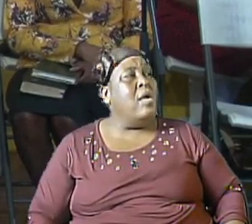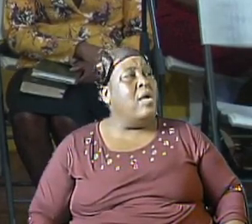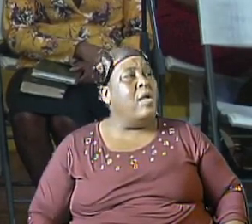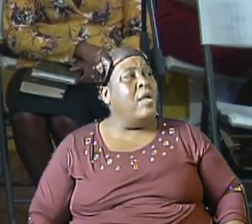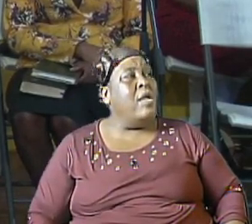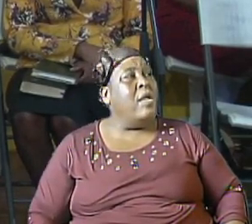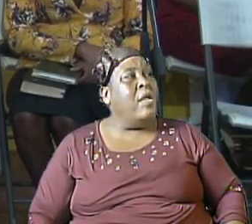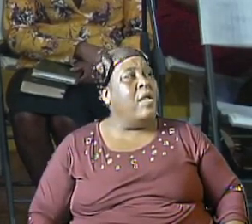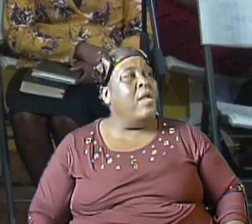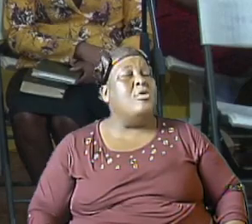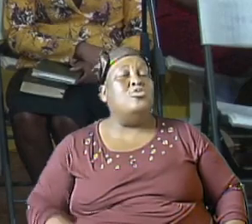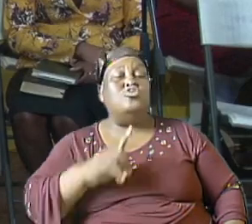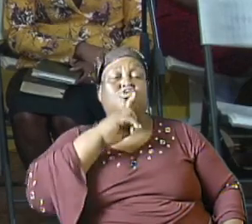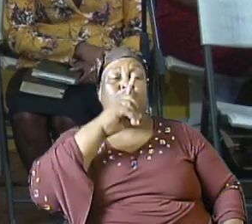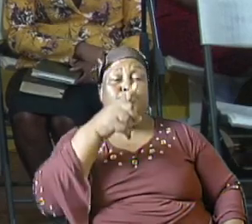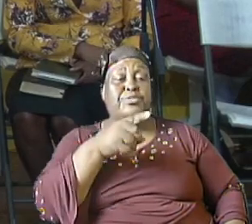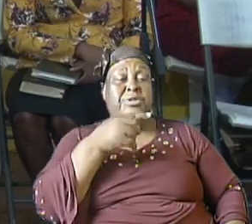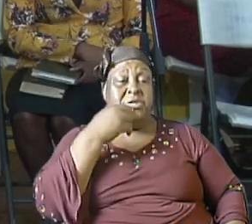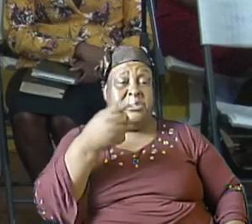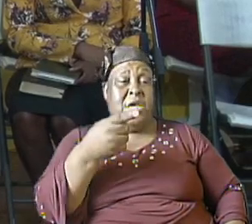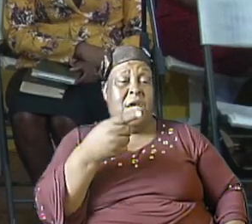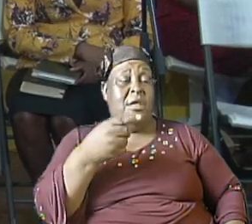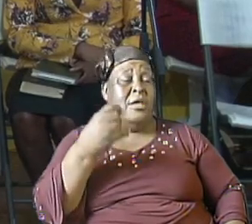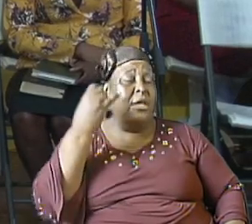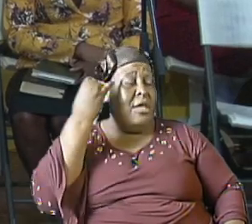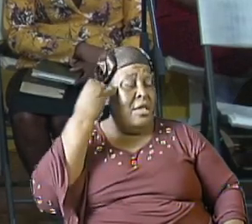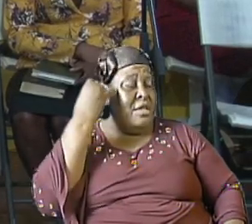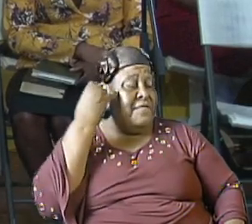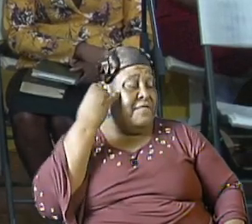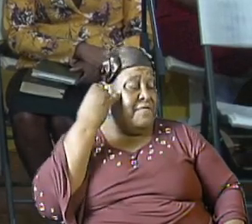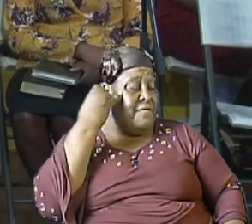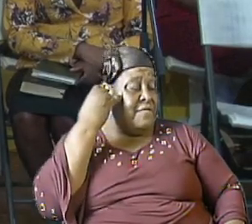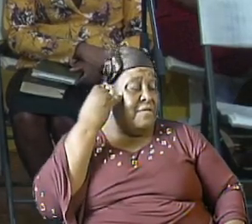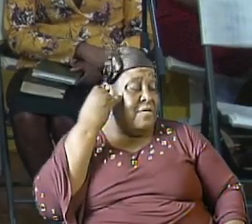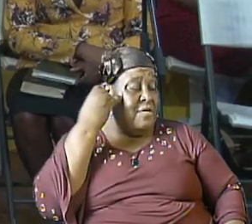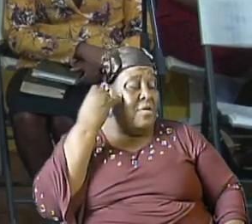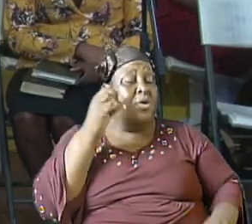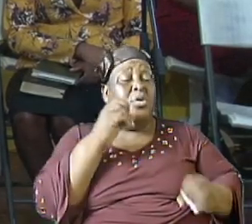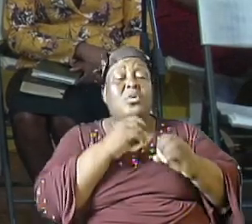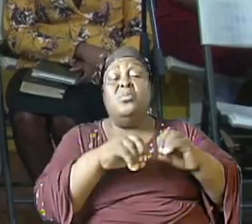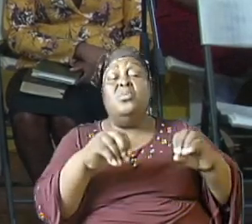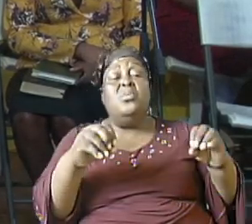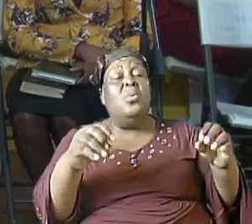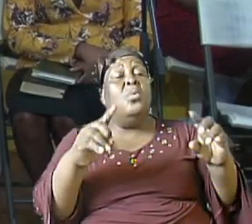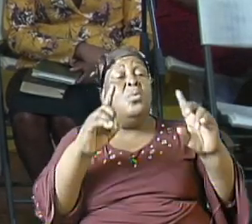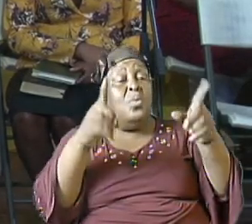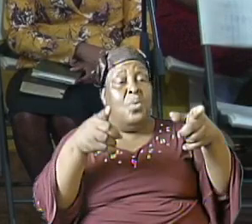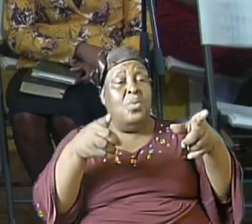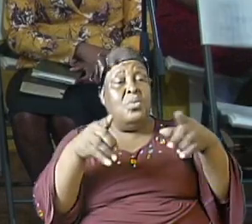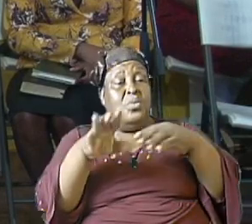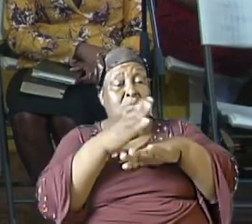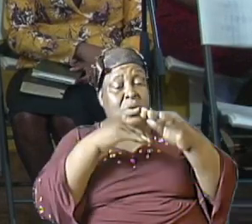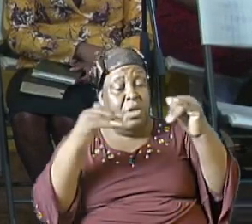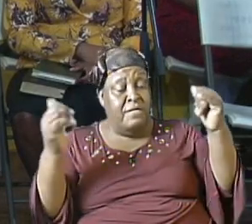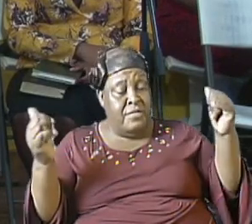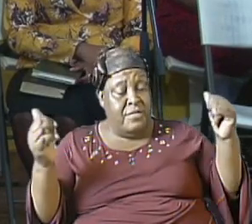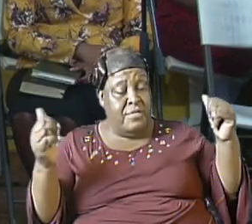Now, truth be told is, if we don't want to march to Zion,